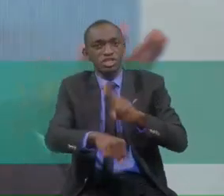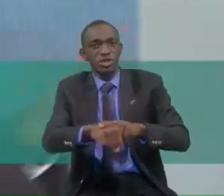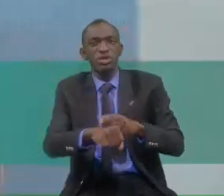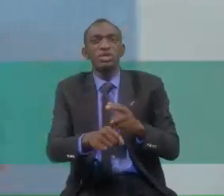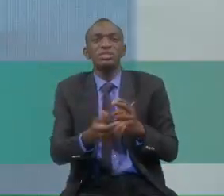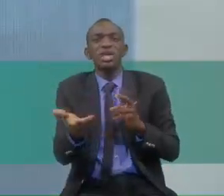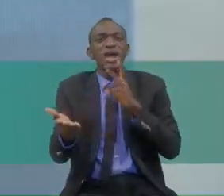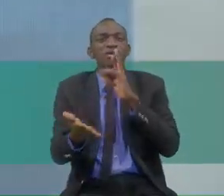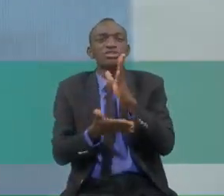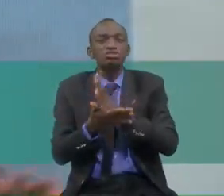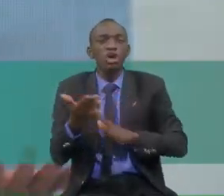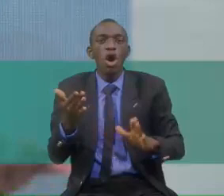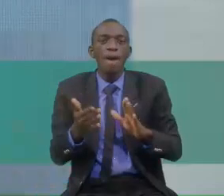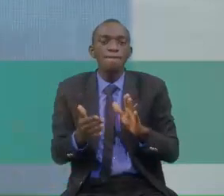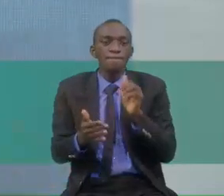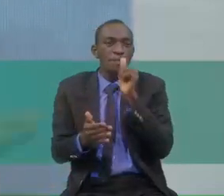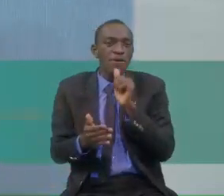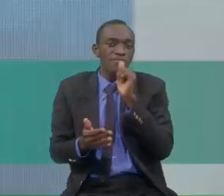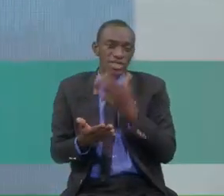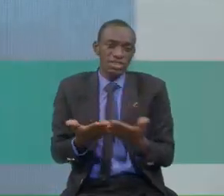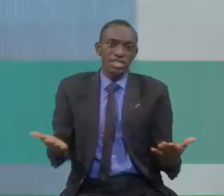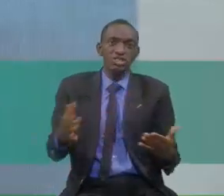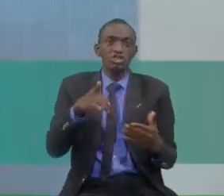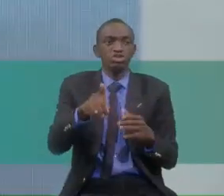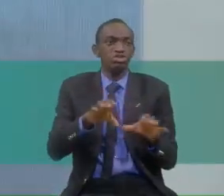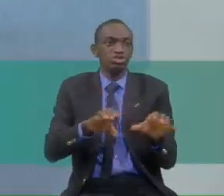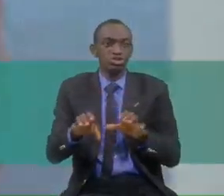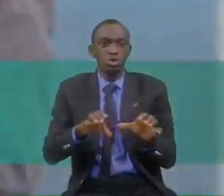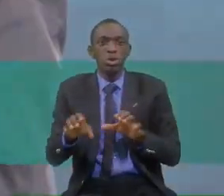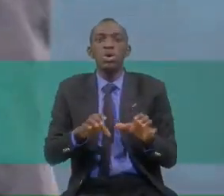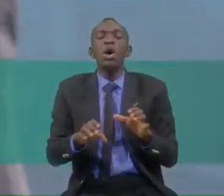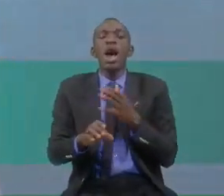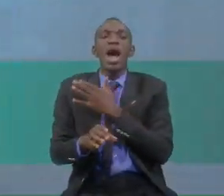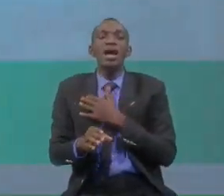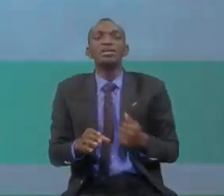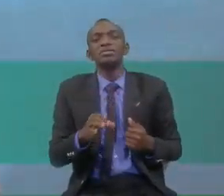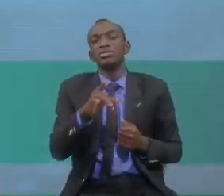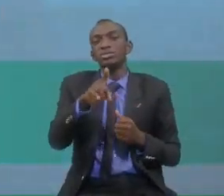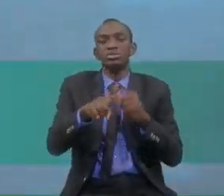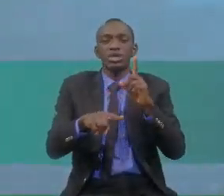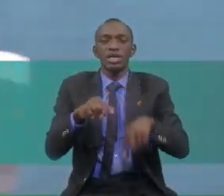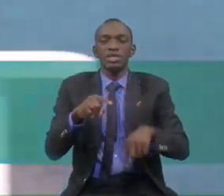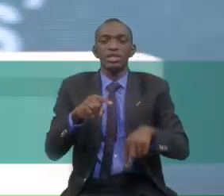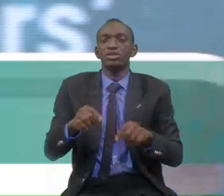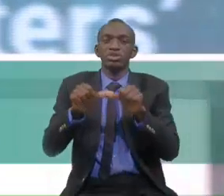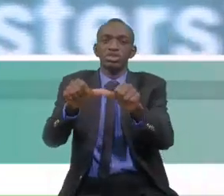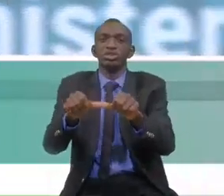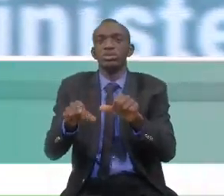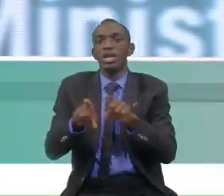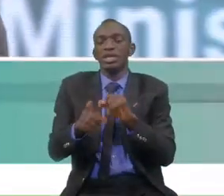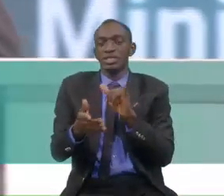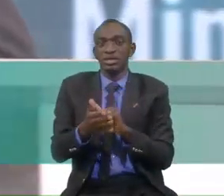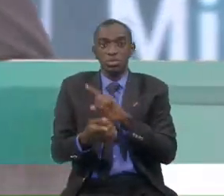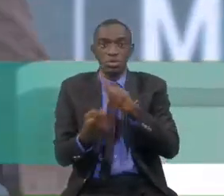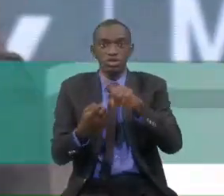to do. You cannot, you know, continue in it. For example, in the past, before everybody knew